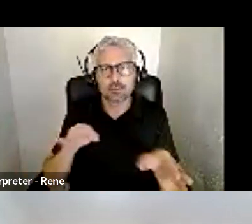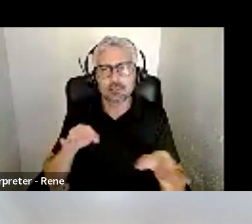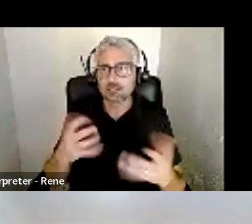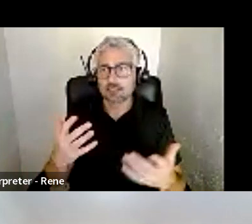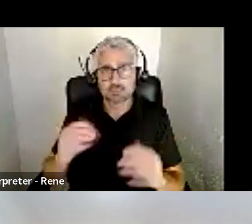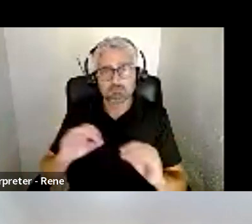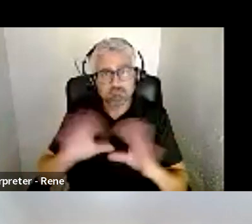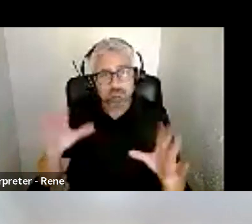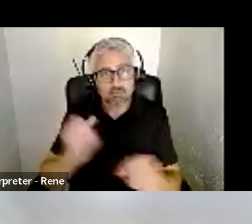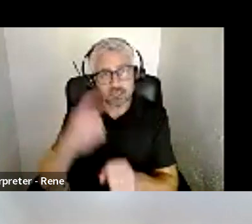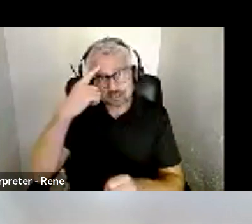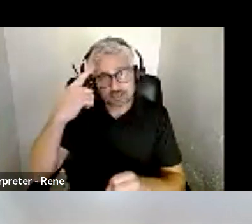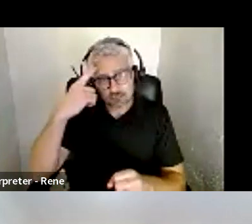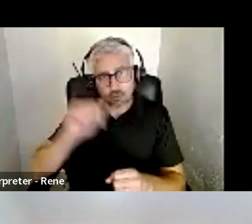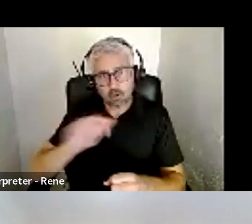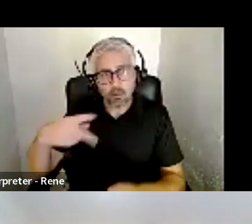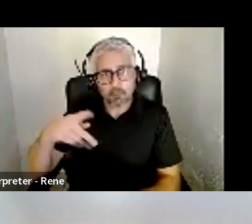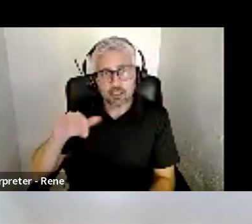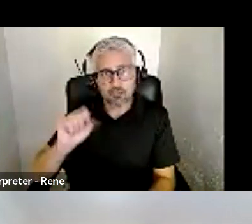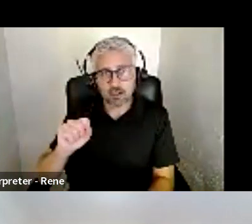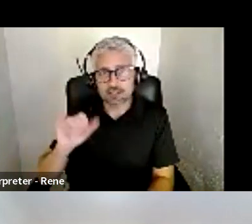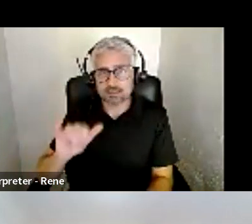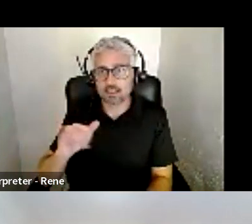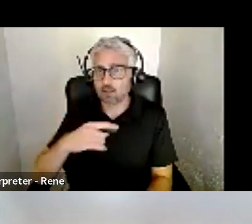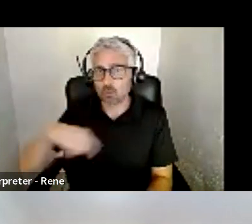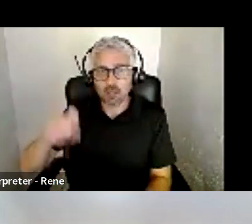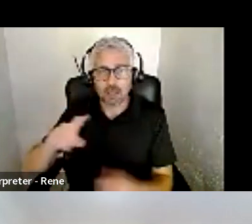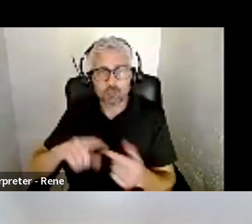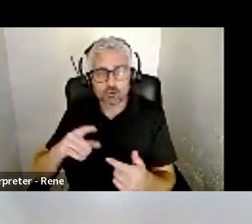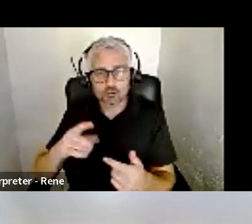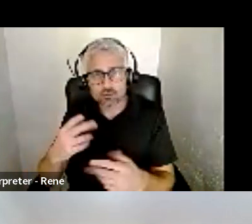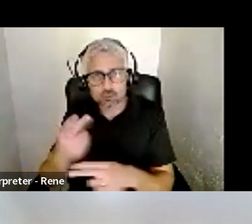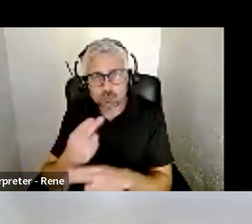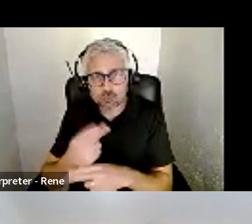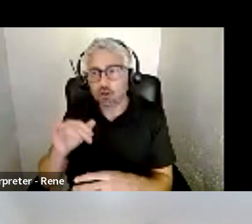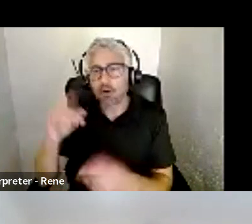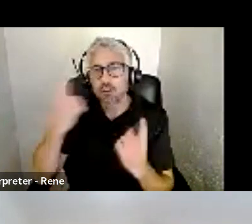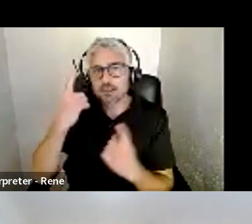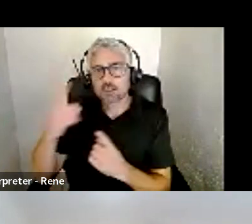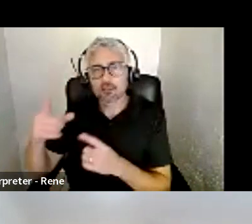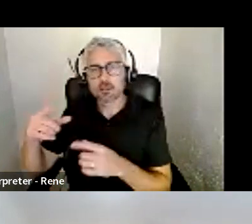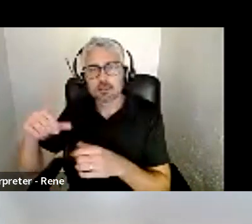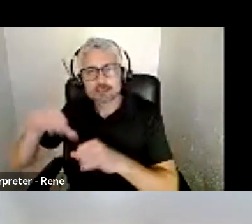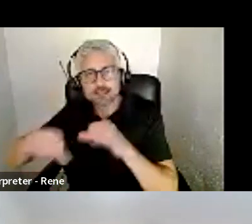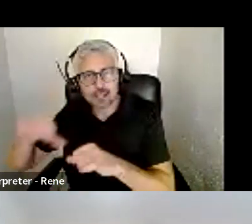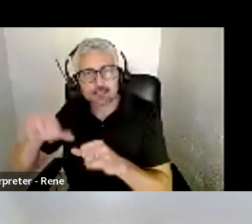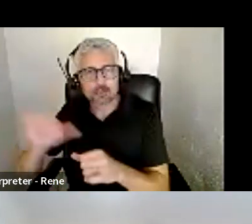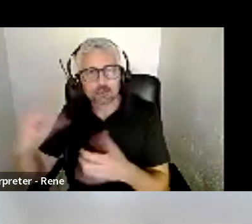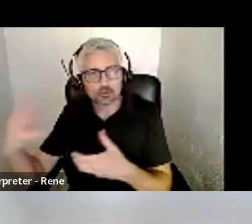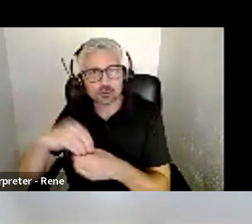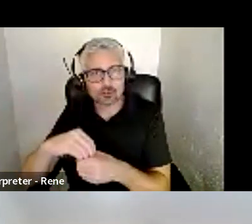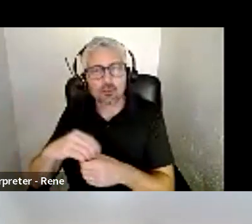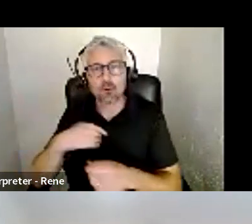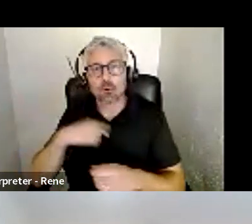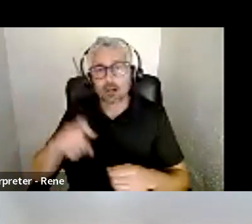sense for all of the PFAS that you would likely be dealing with, right? And also takes in some of the science in consideration. And so I think that we'd have to be